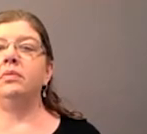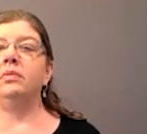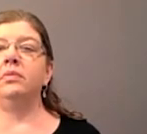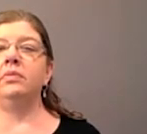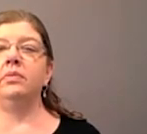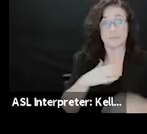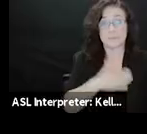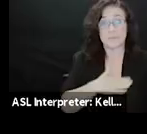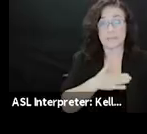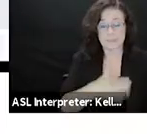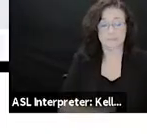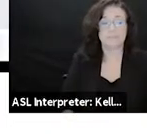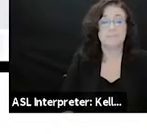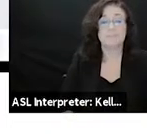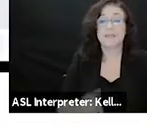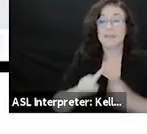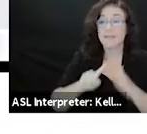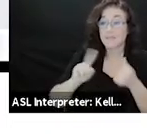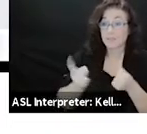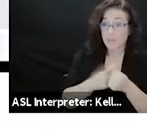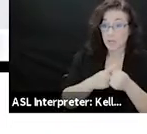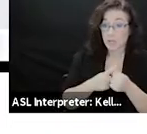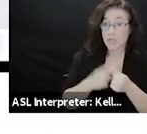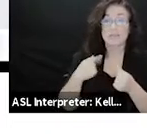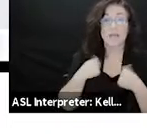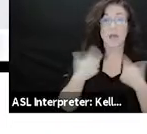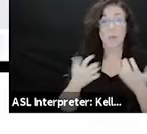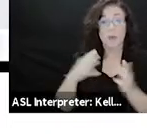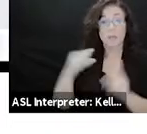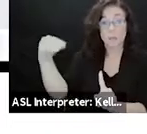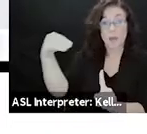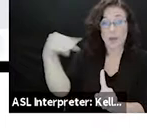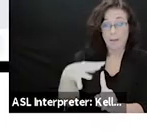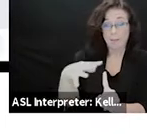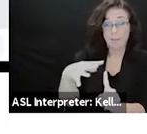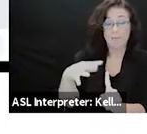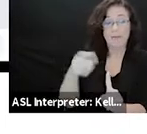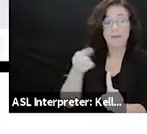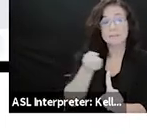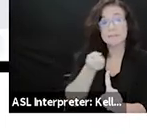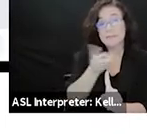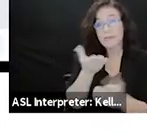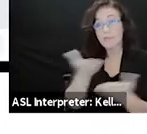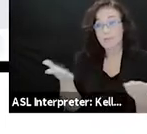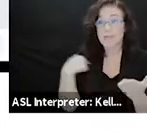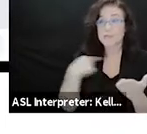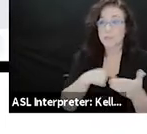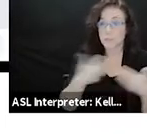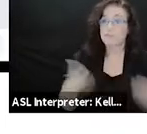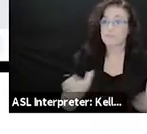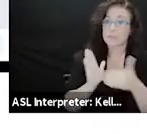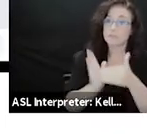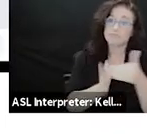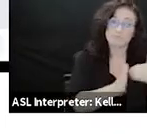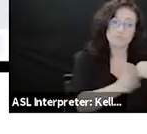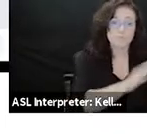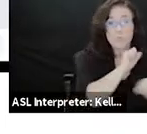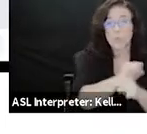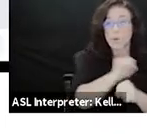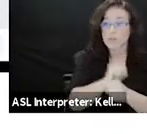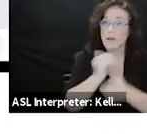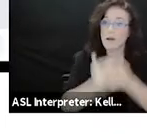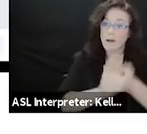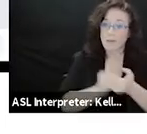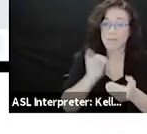uh board members i do want to just uh highlight a few things that we've worked on this week and a little bit of last